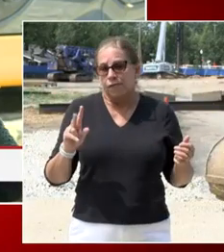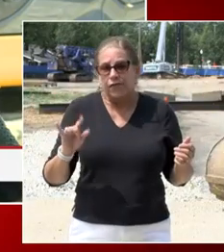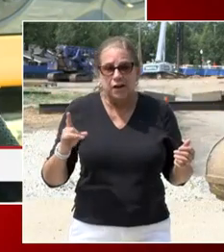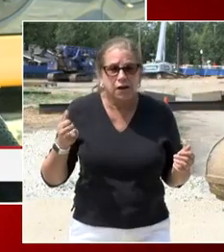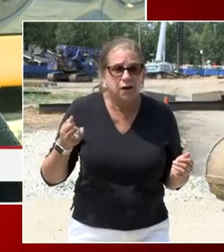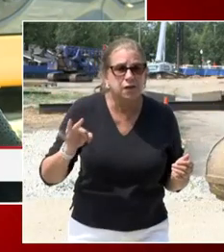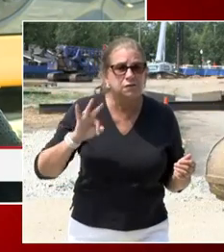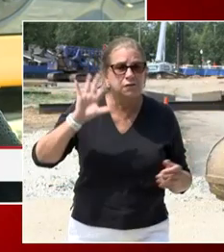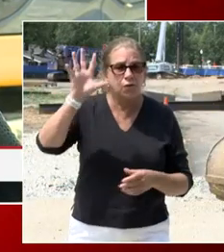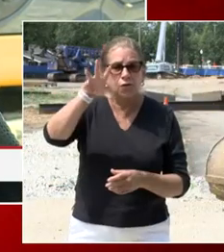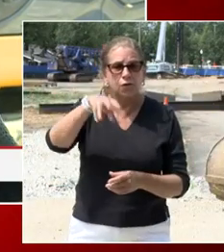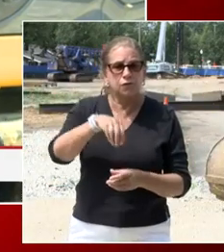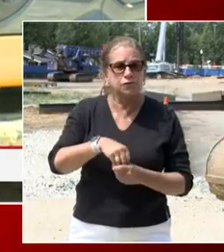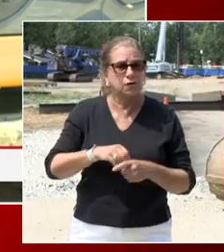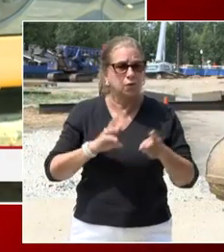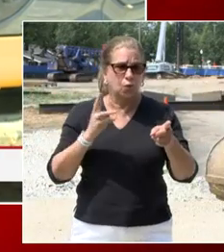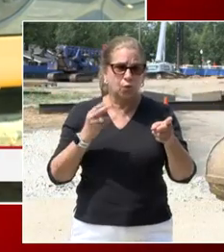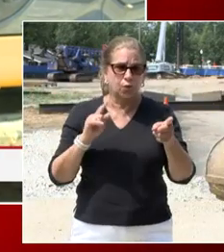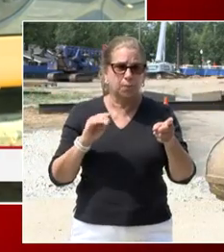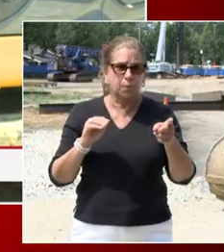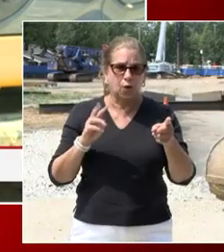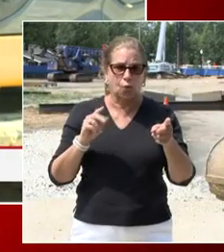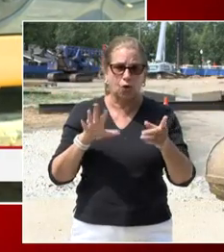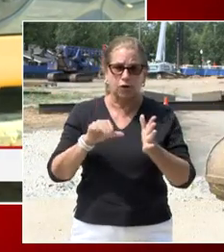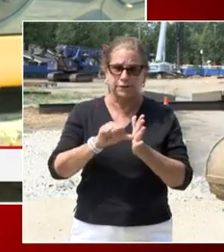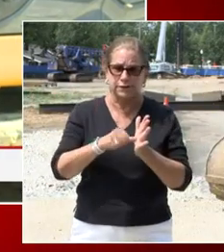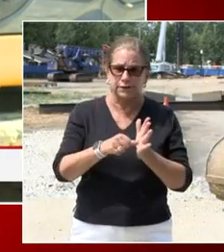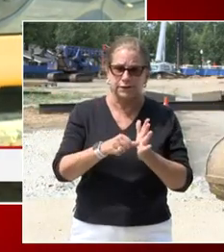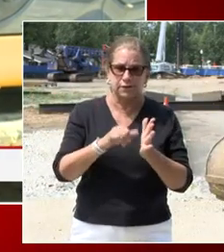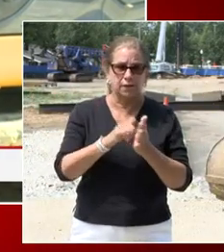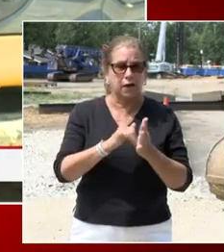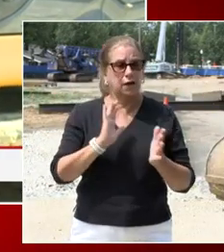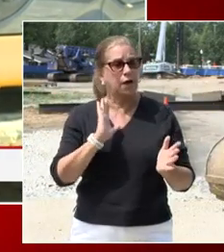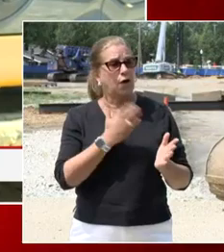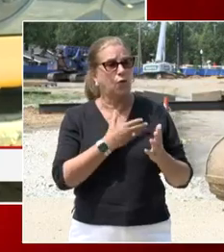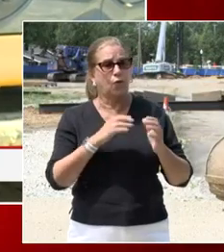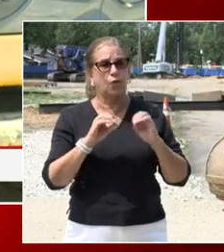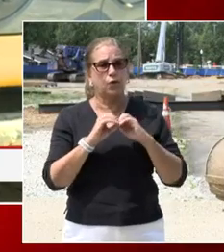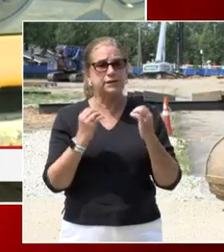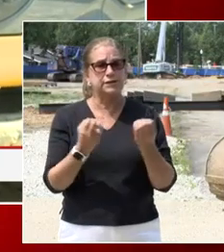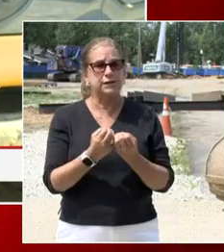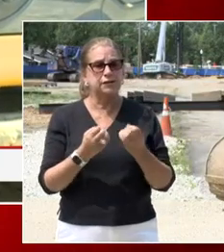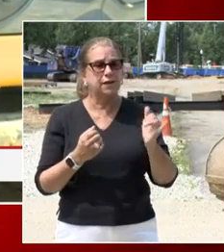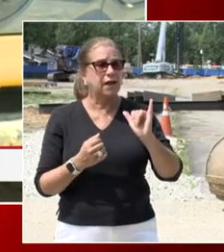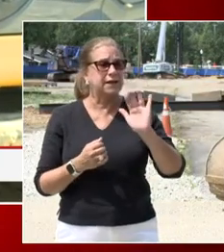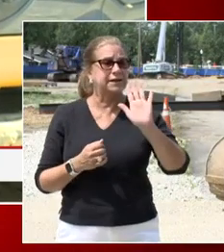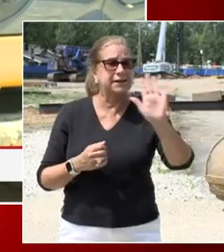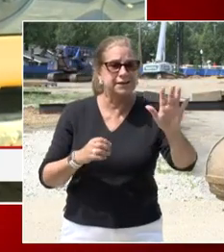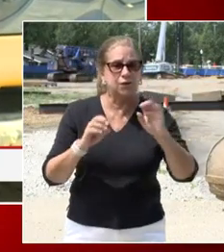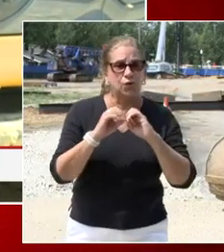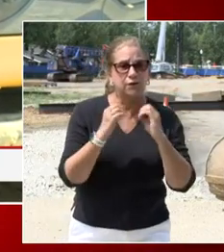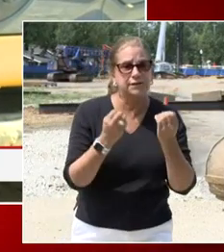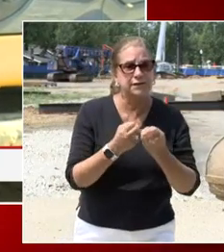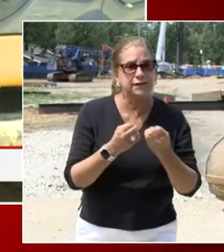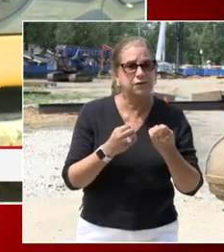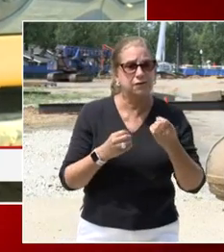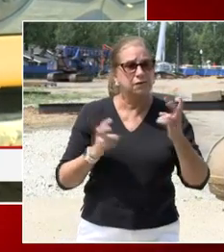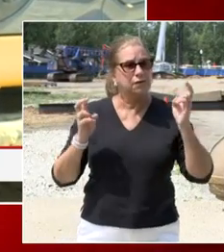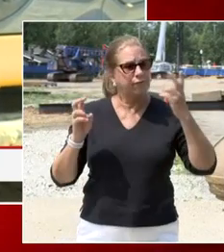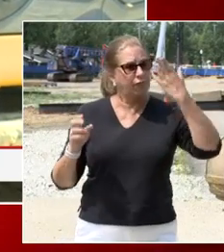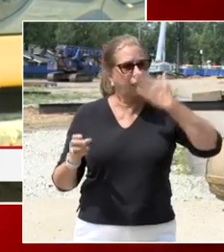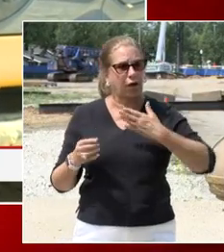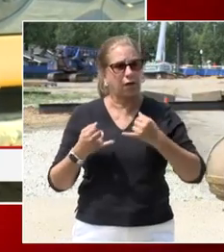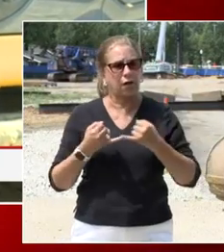Whitman-Walker and our organizations like Whitman-Walker who are on the front lines, showing up every day